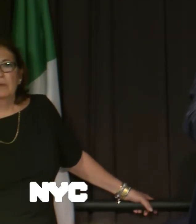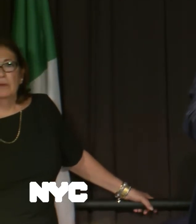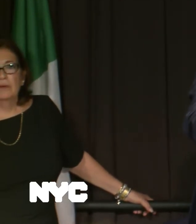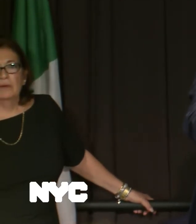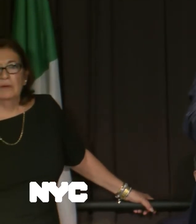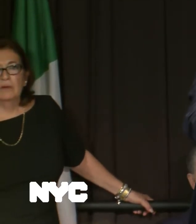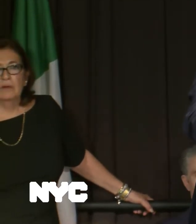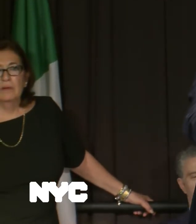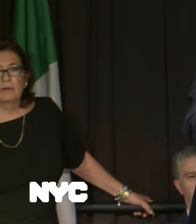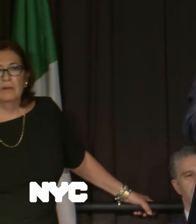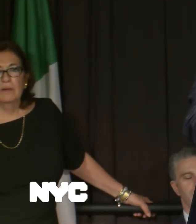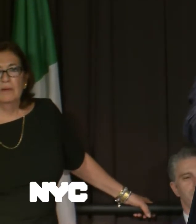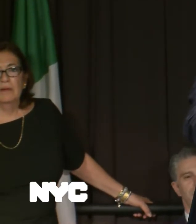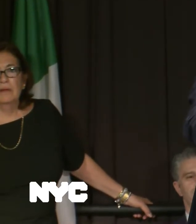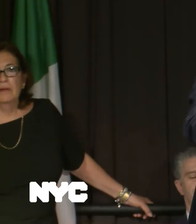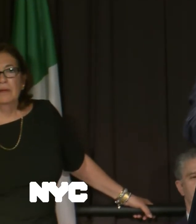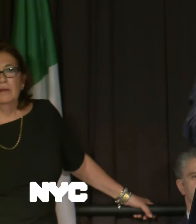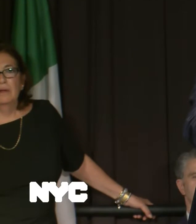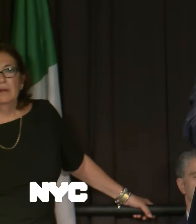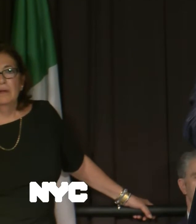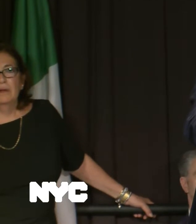Rescue Me and Blue Bloods.